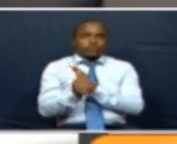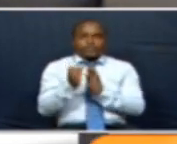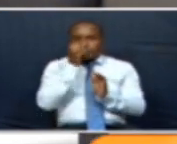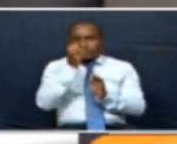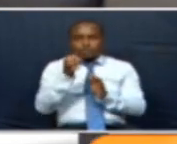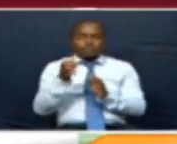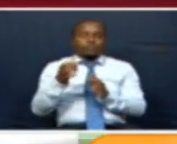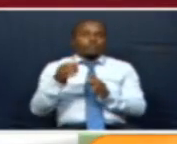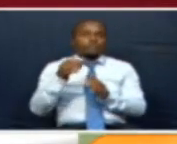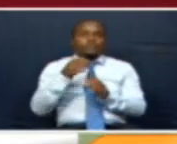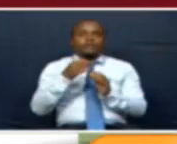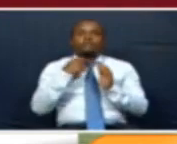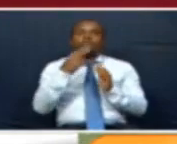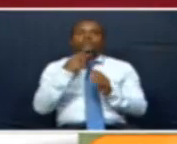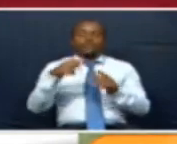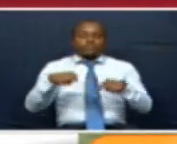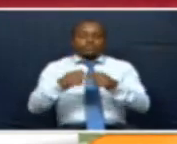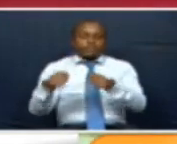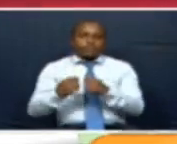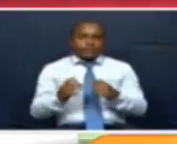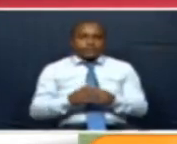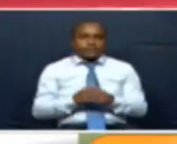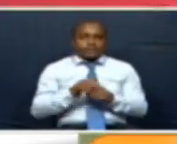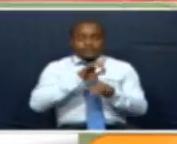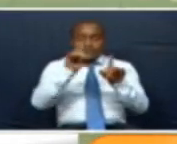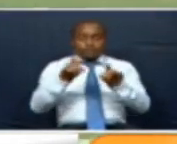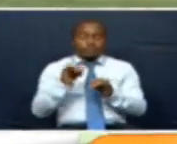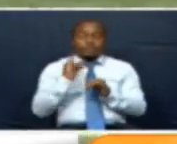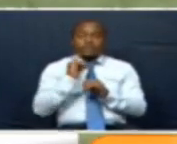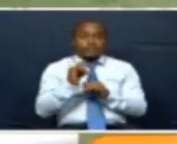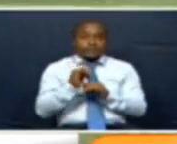and detract us. The question remains,